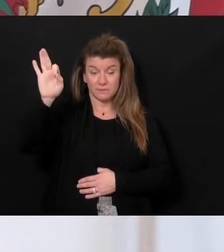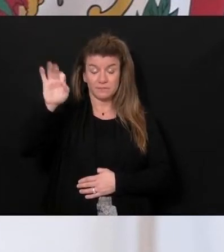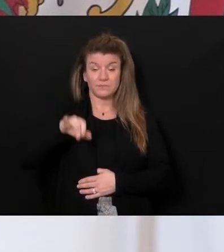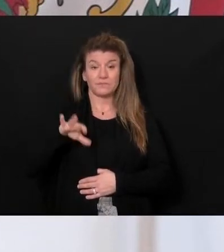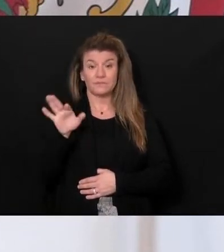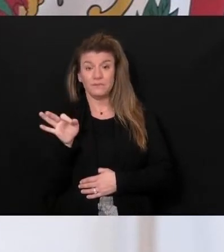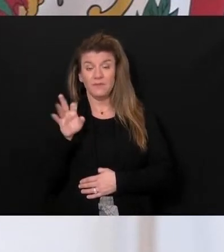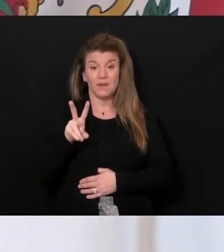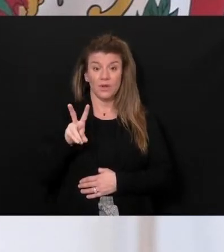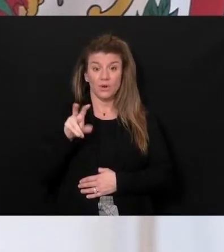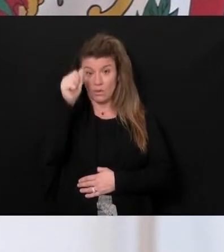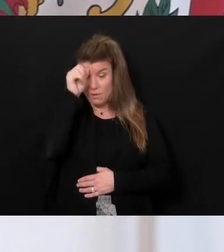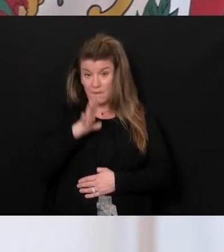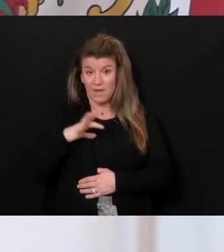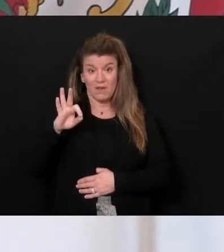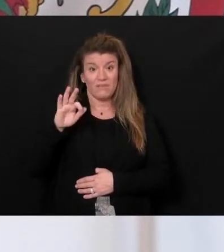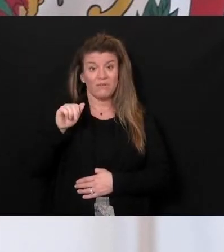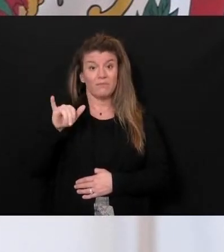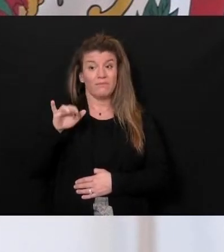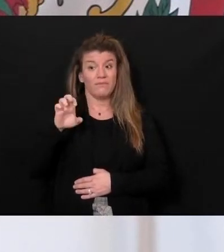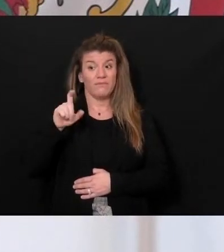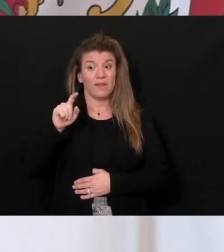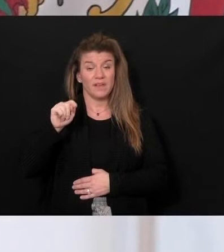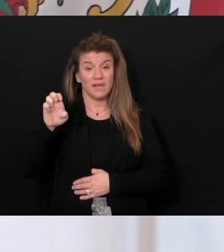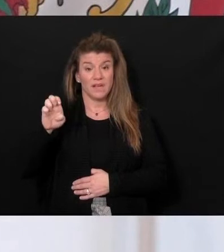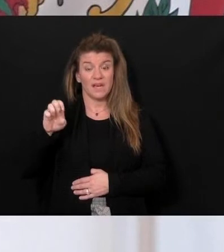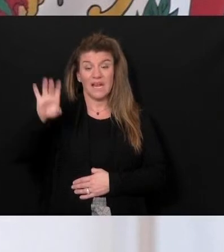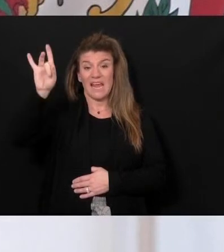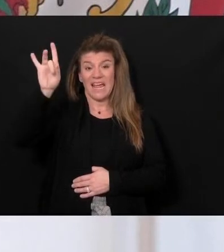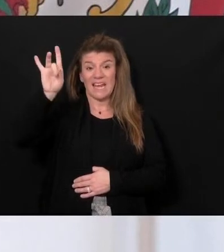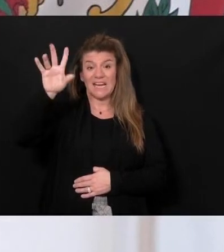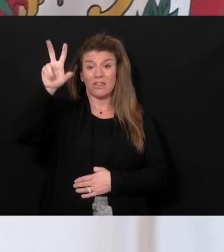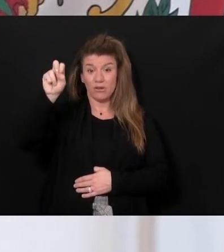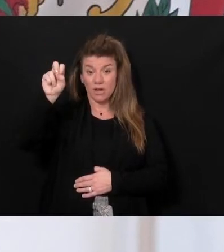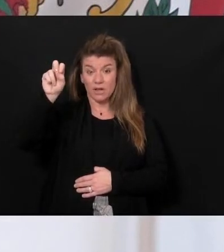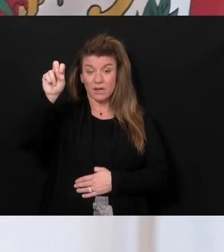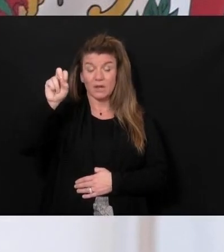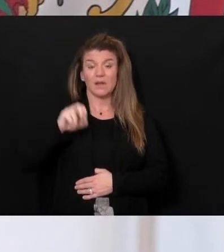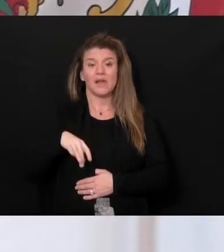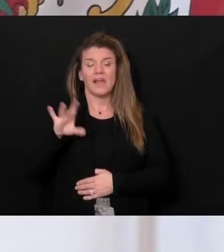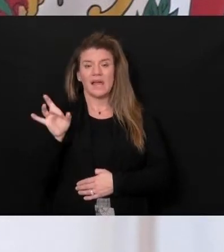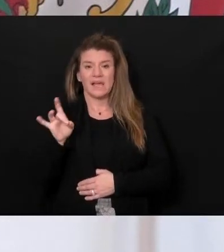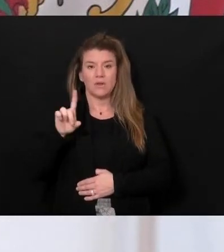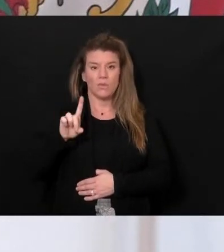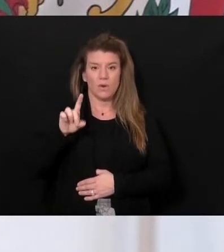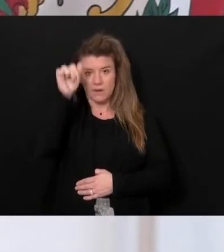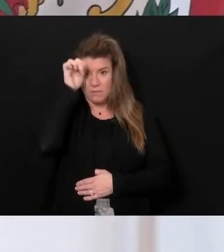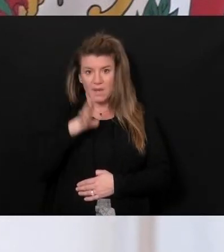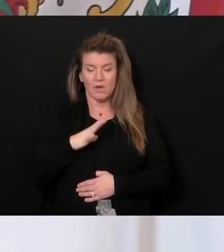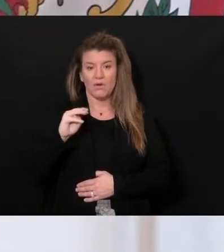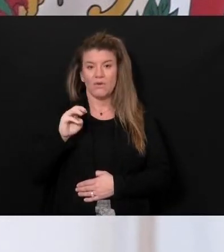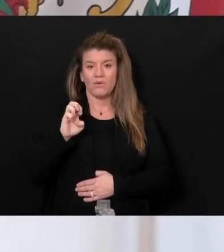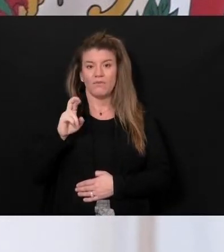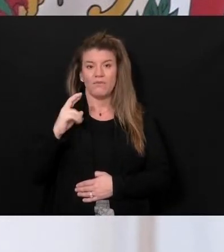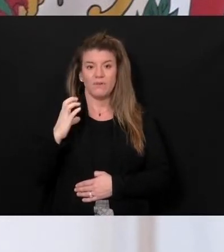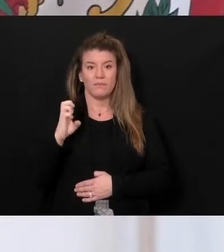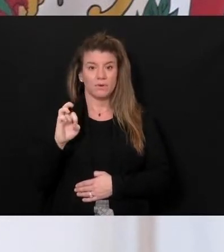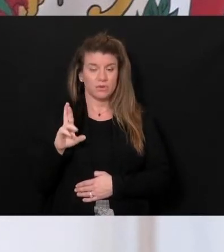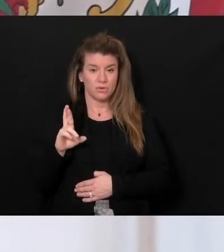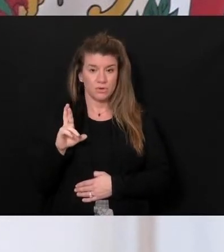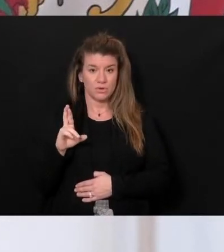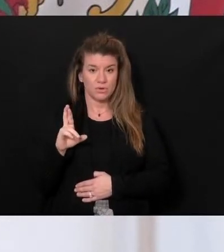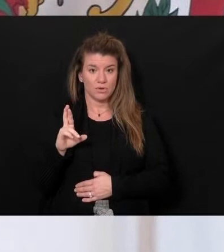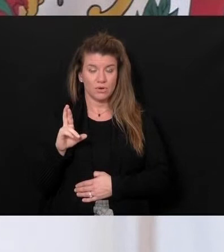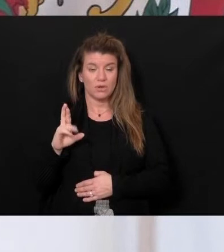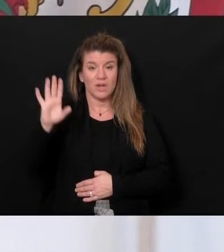a 92-year-old male from Fayette County. Our 1,830th death, an 81-year-old male from Mercer County.